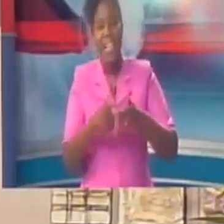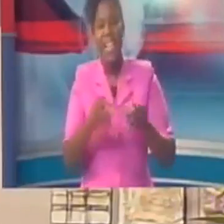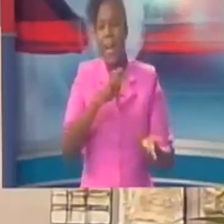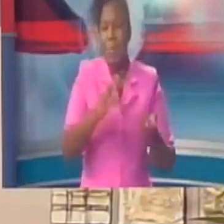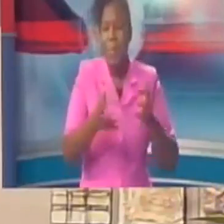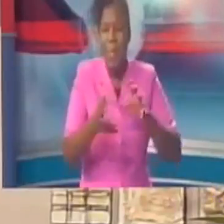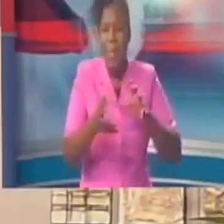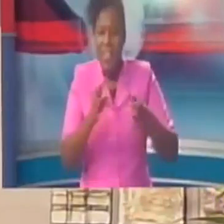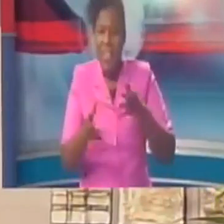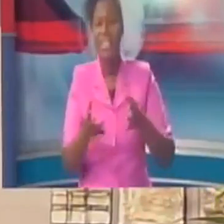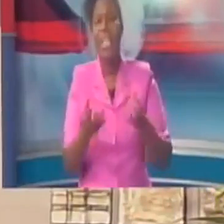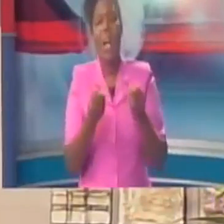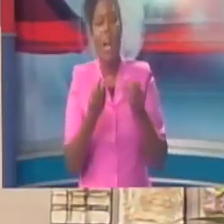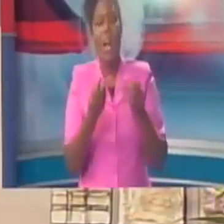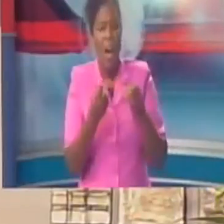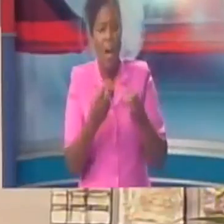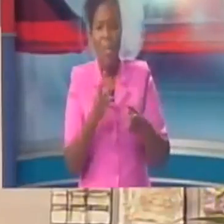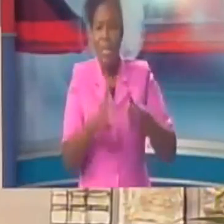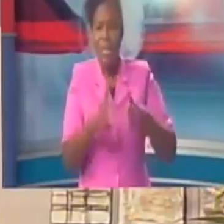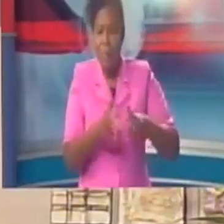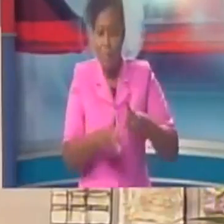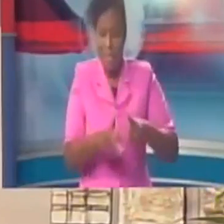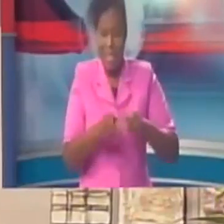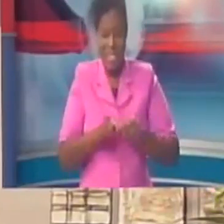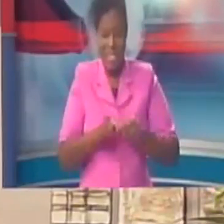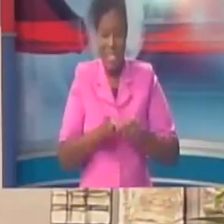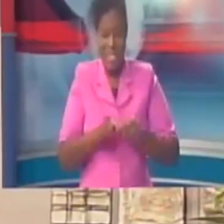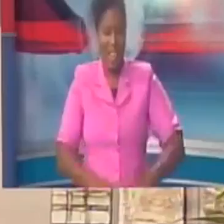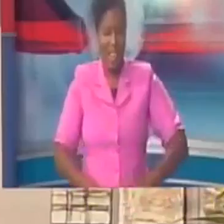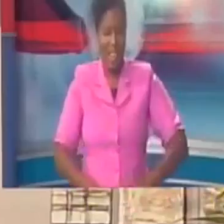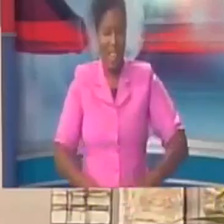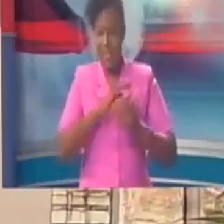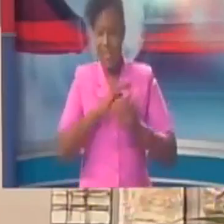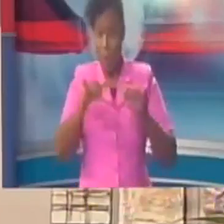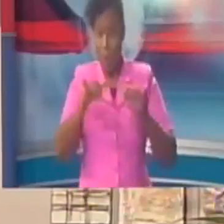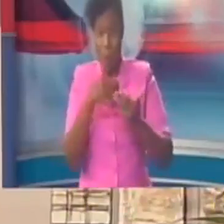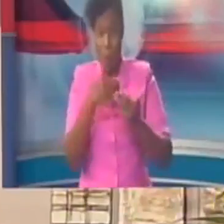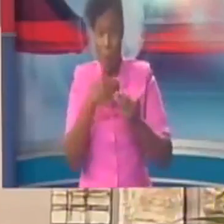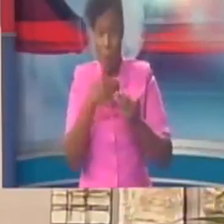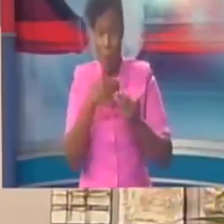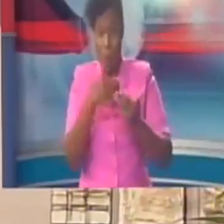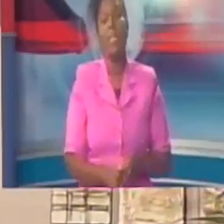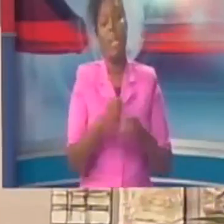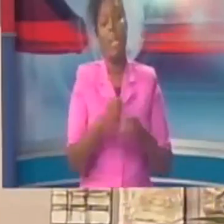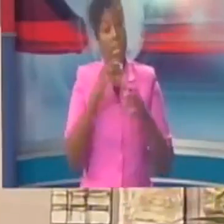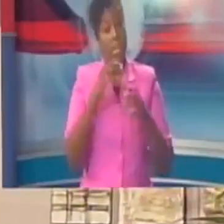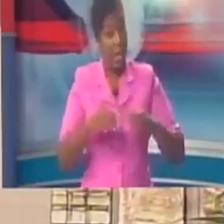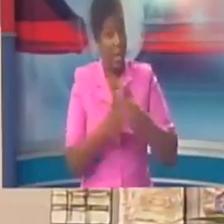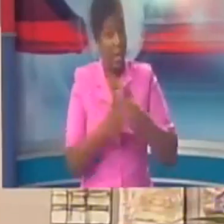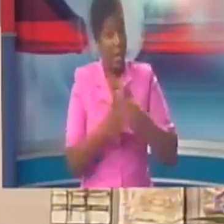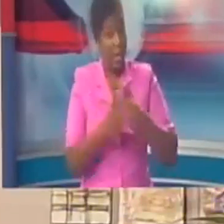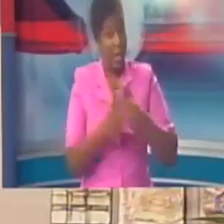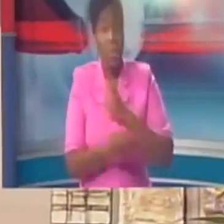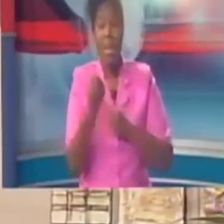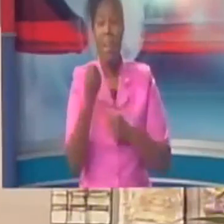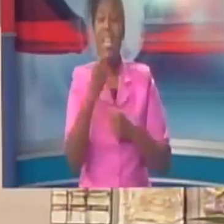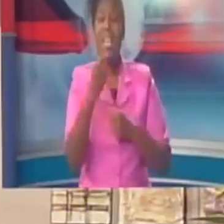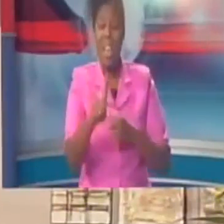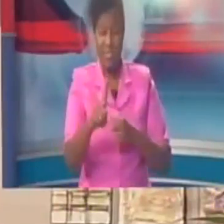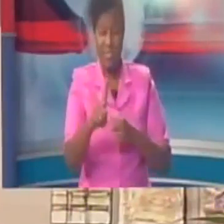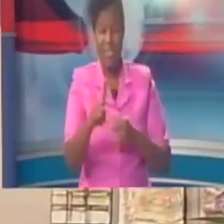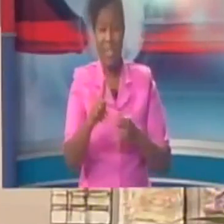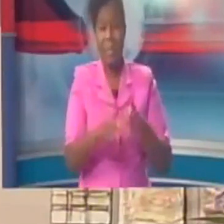of the highest bed to population ratios in the world. They have 11 beds to every